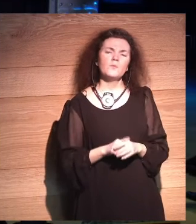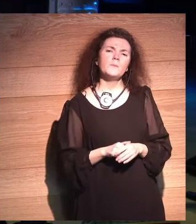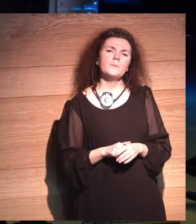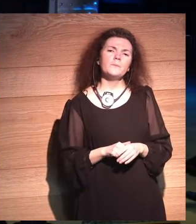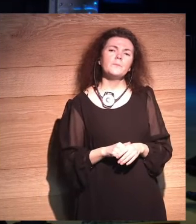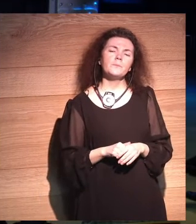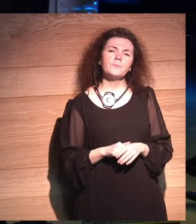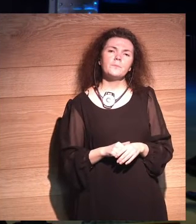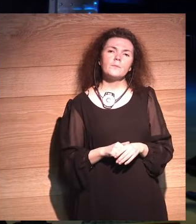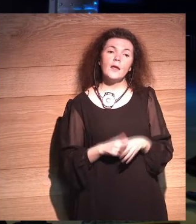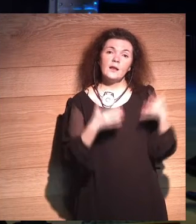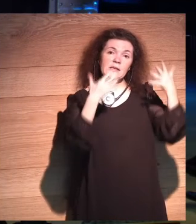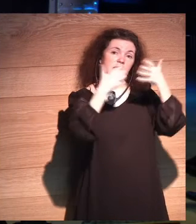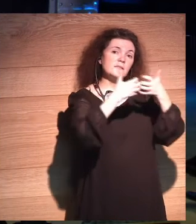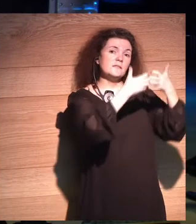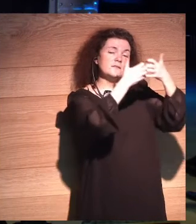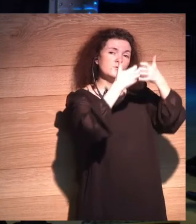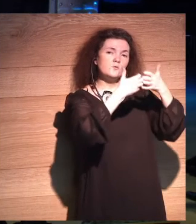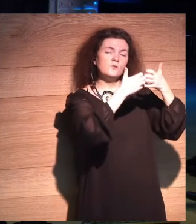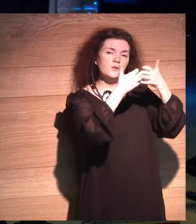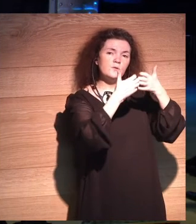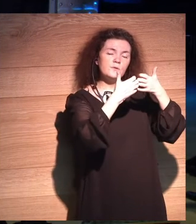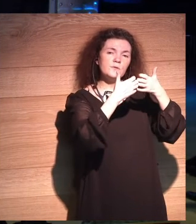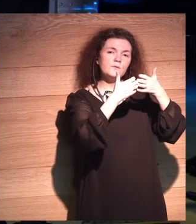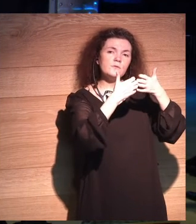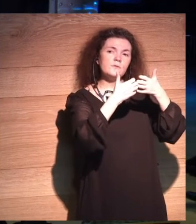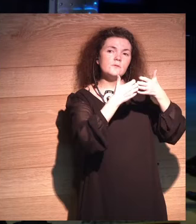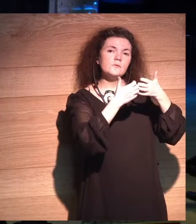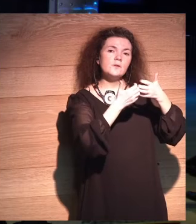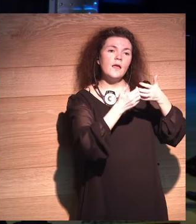teach members of Congress how to engage with citizens,